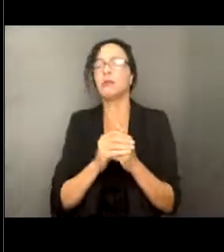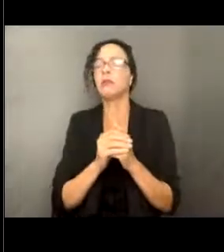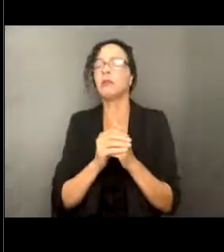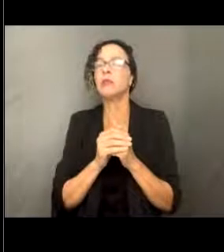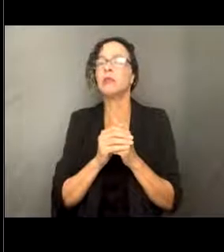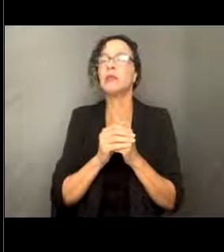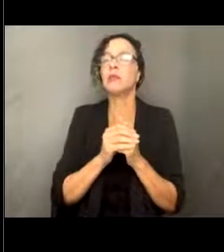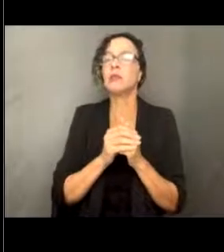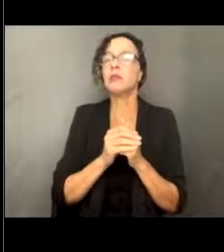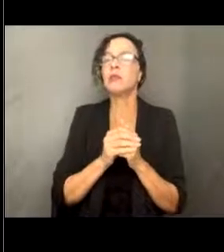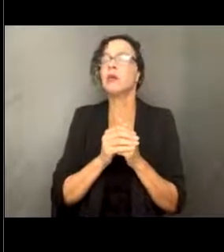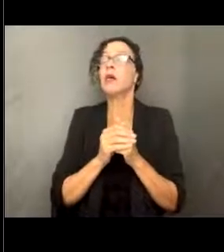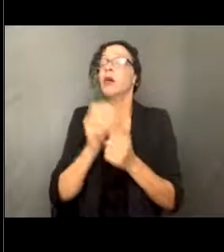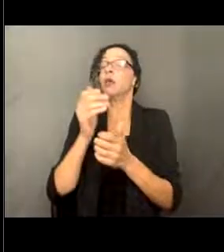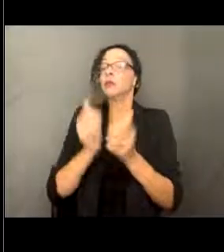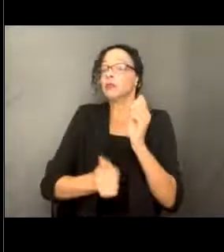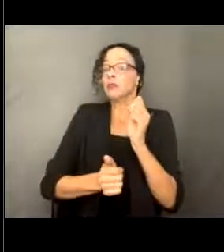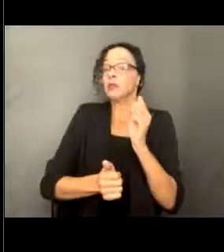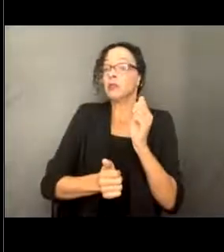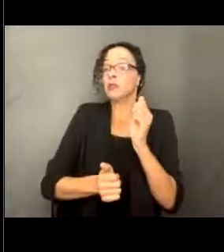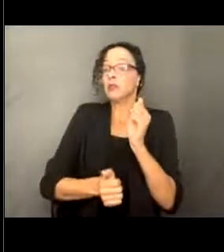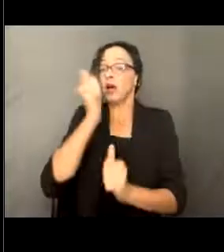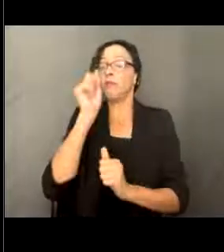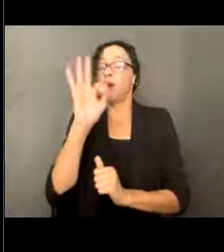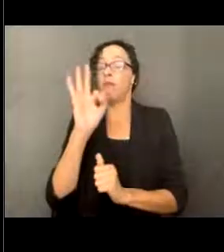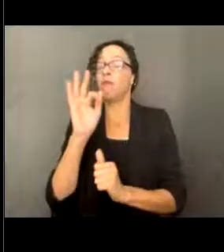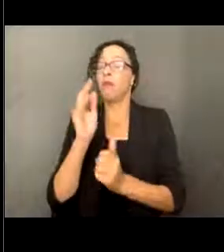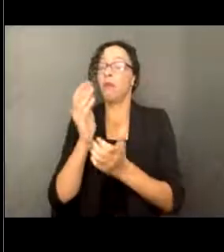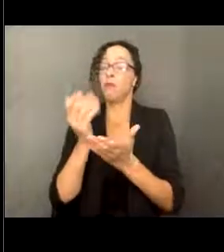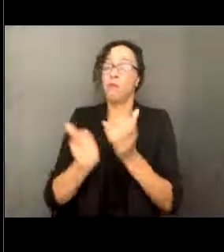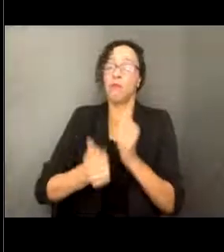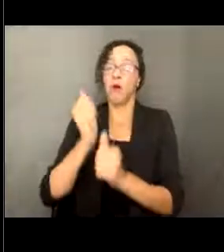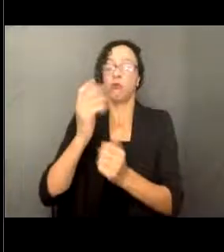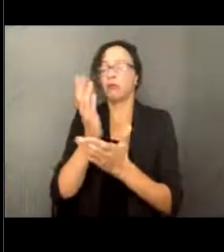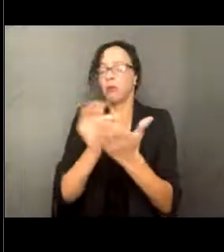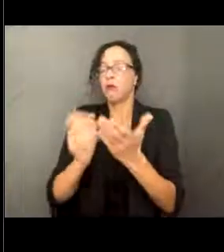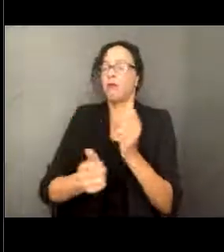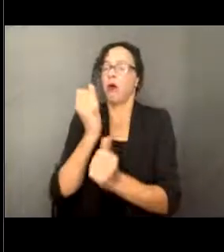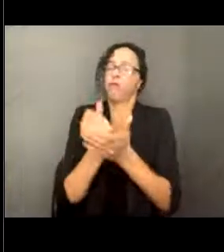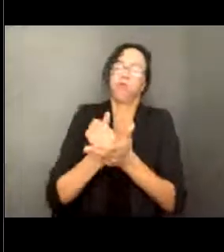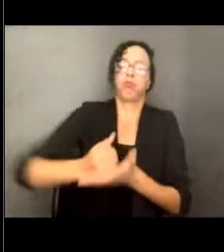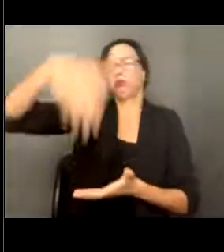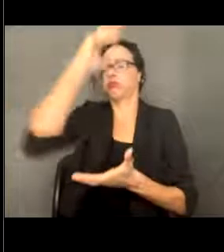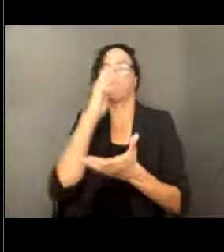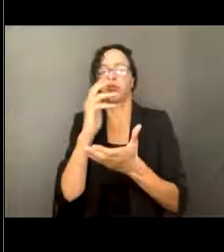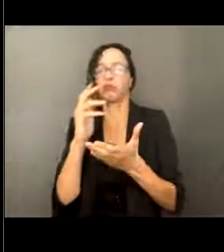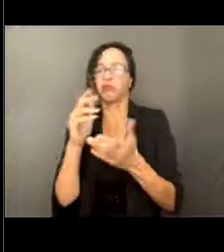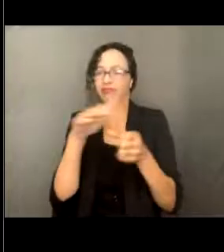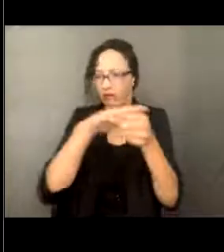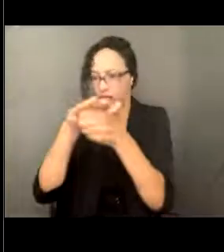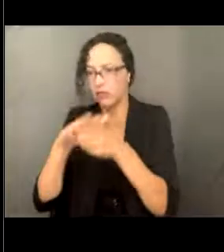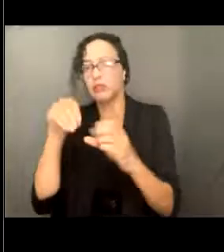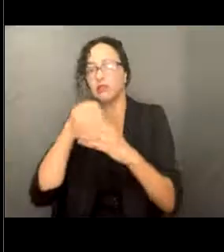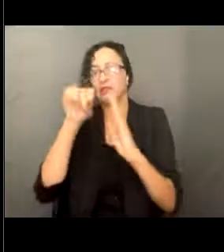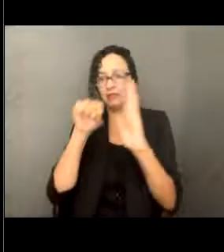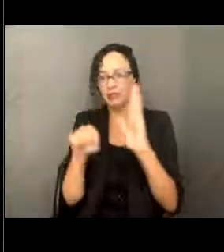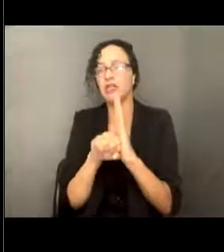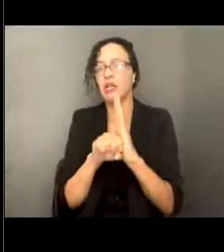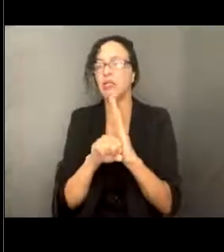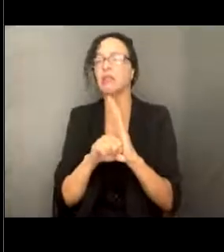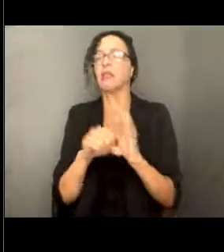prosperous parts of the state of California, income-wise, and some of the most struggling. Our areas,